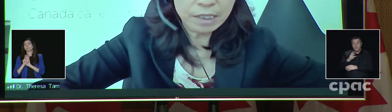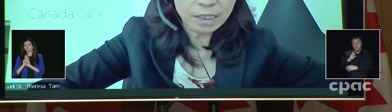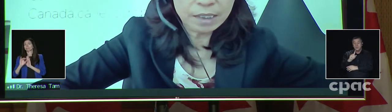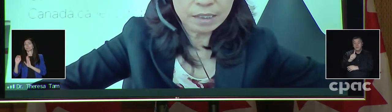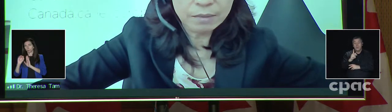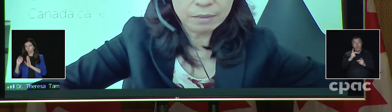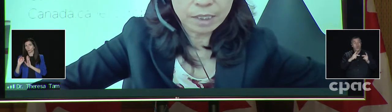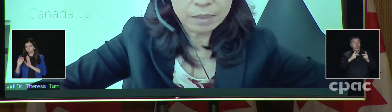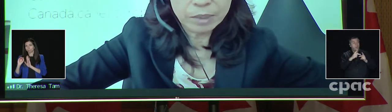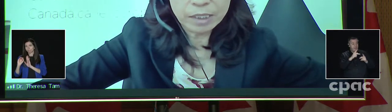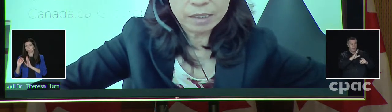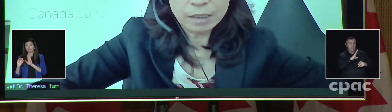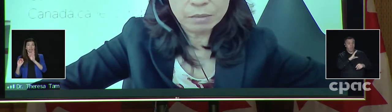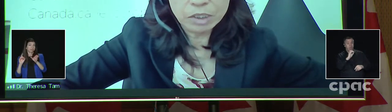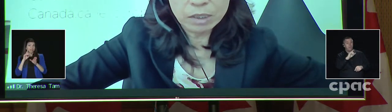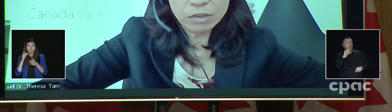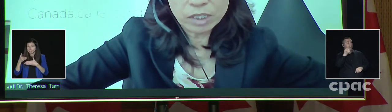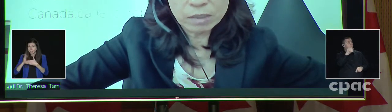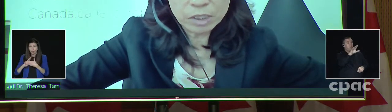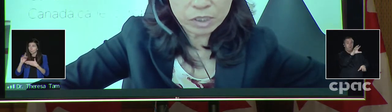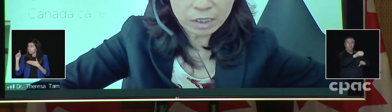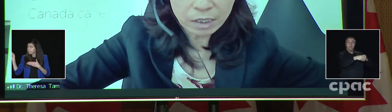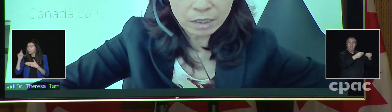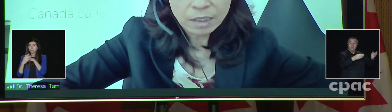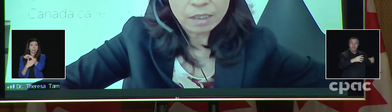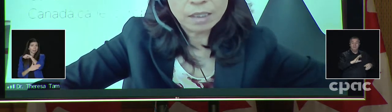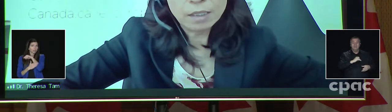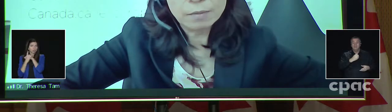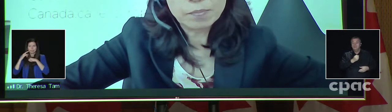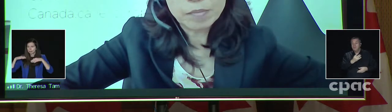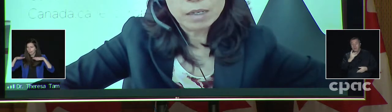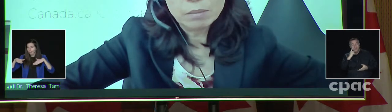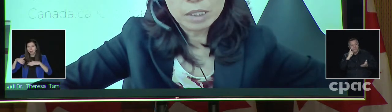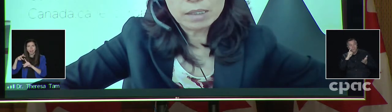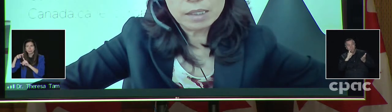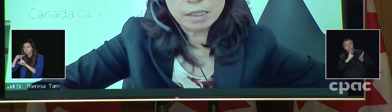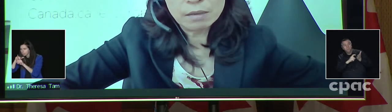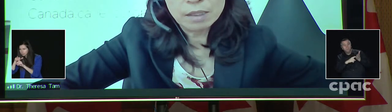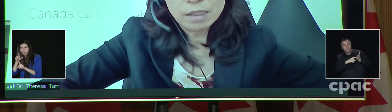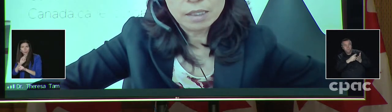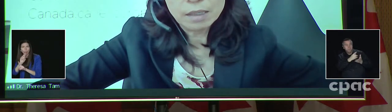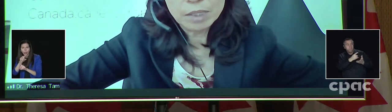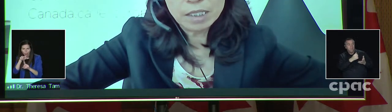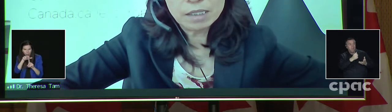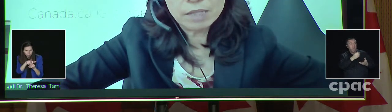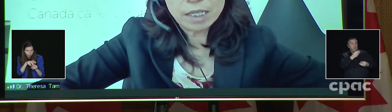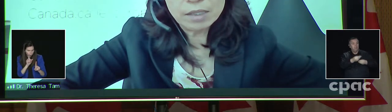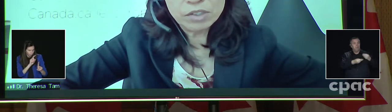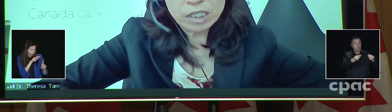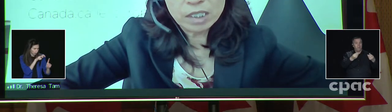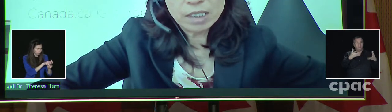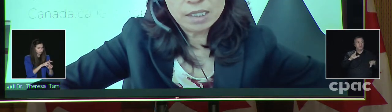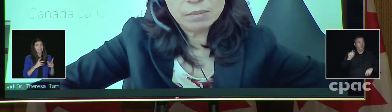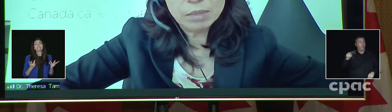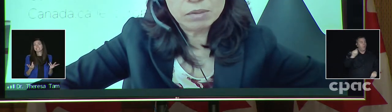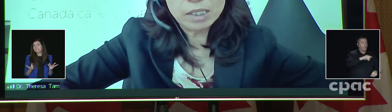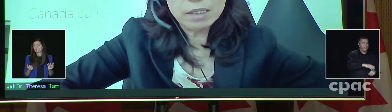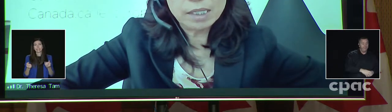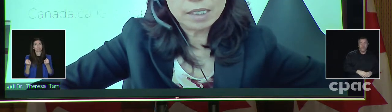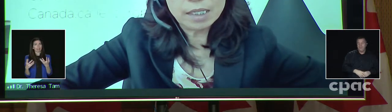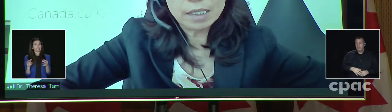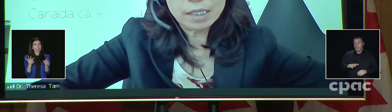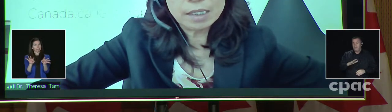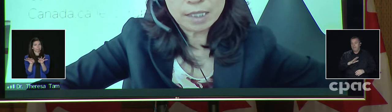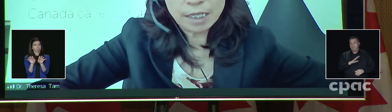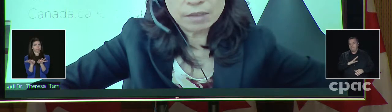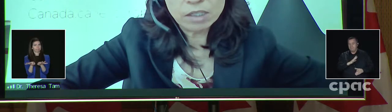haven't detected widespread community transmission. But still, because of that uncertainty, people need to